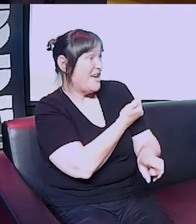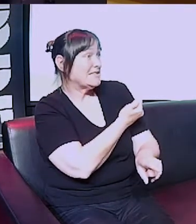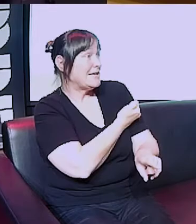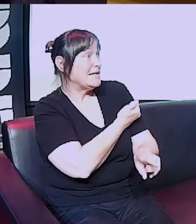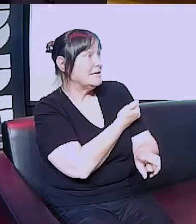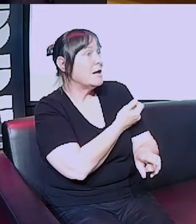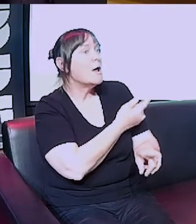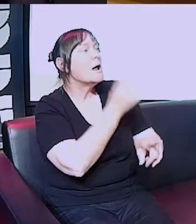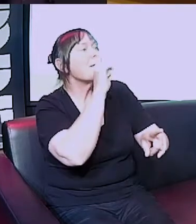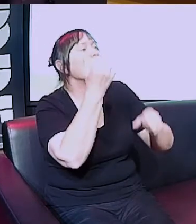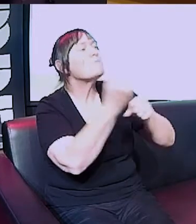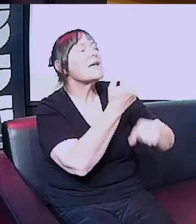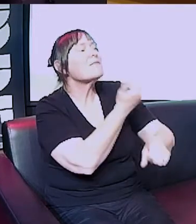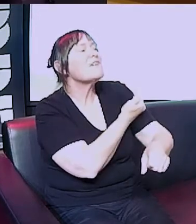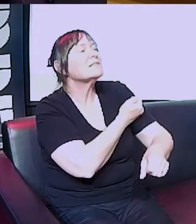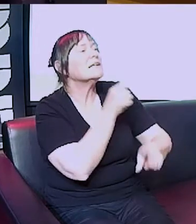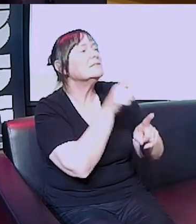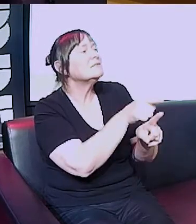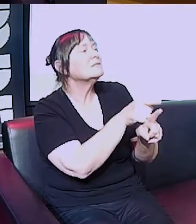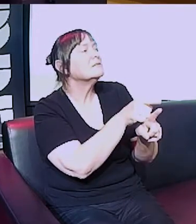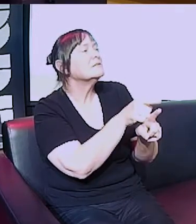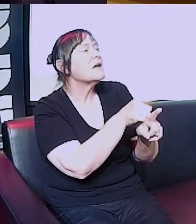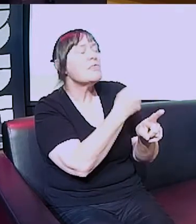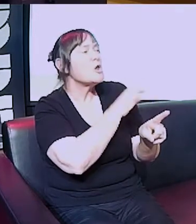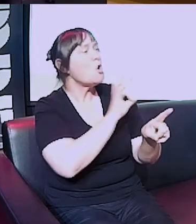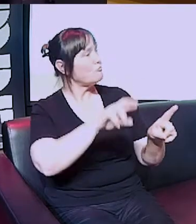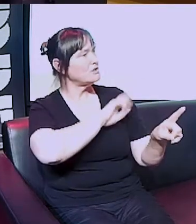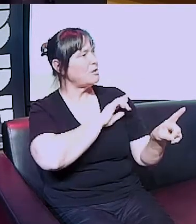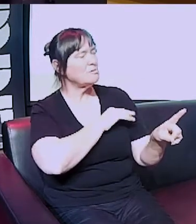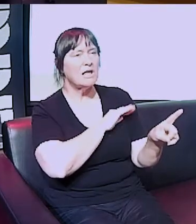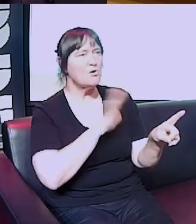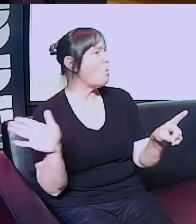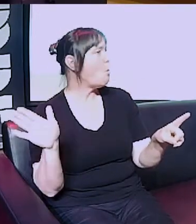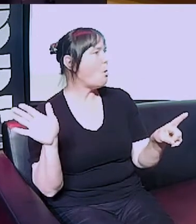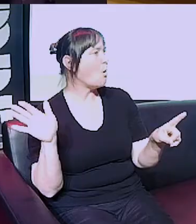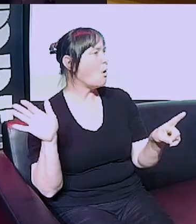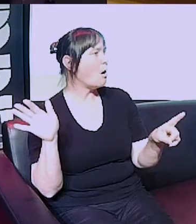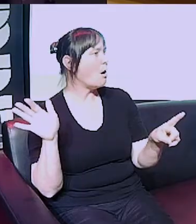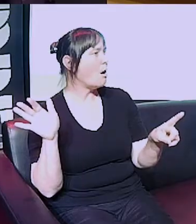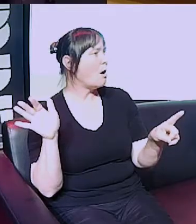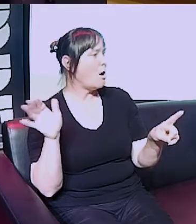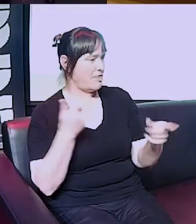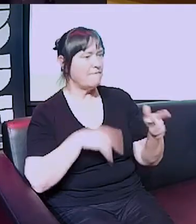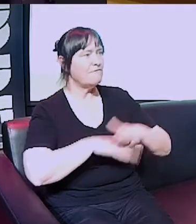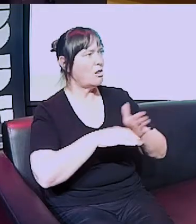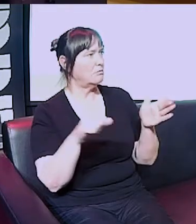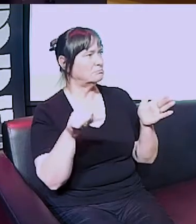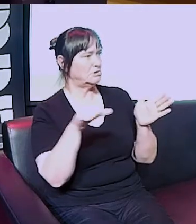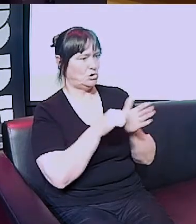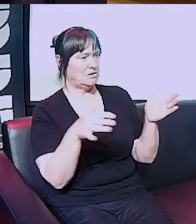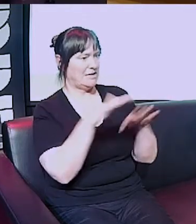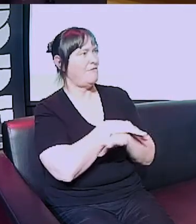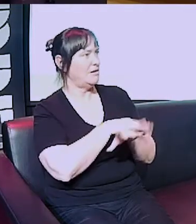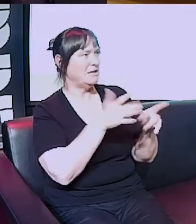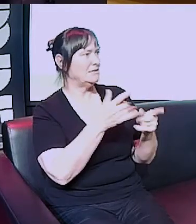vaccine manufacturers have absolutely no liability, completely indemnified, and have been for a